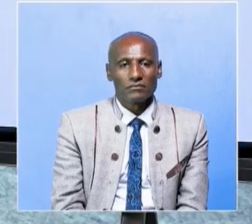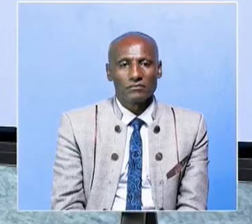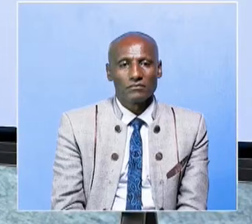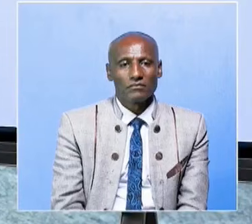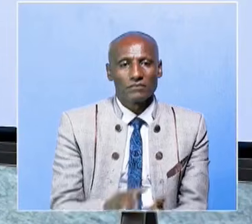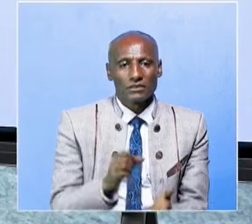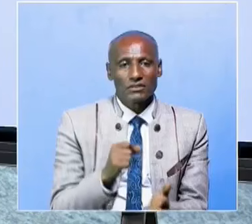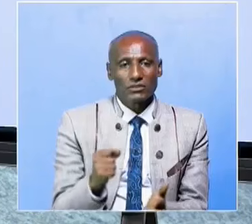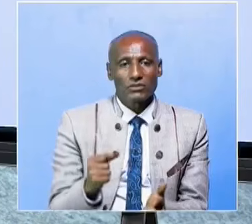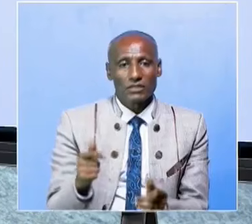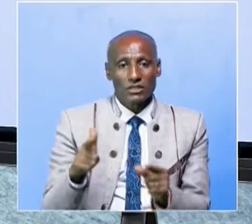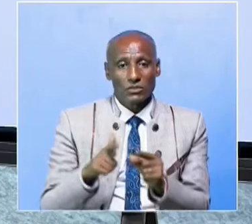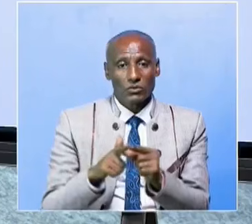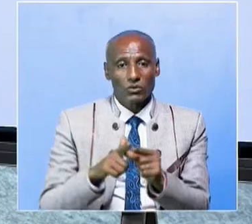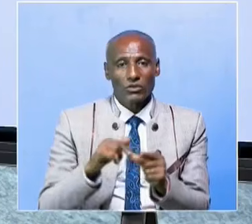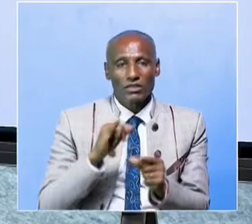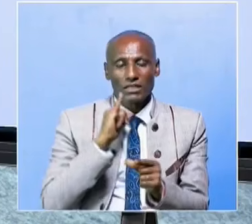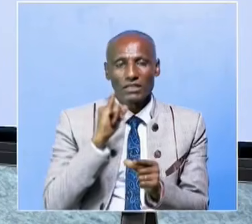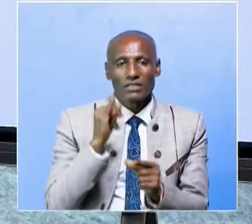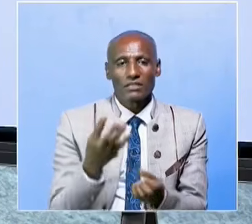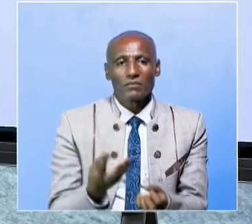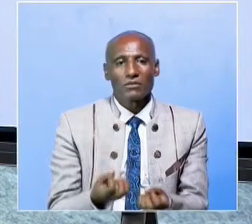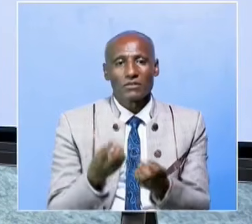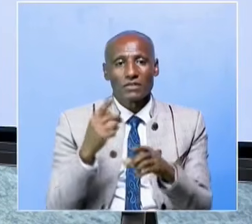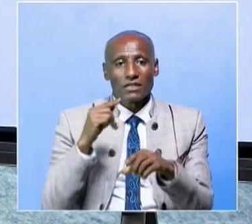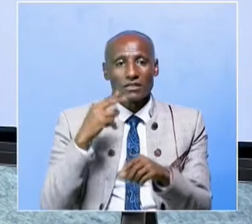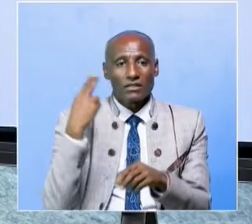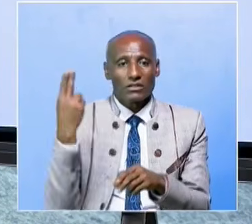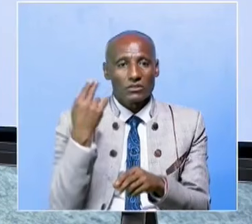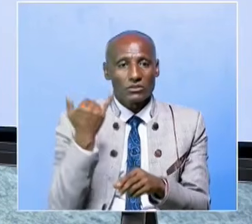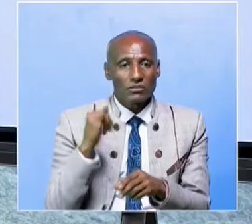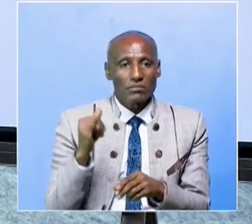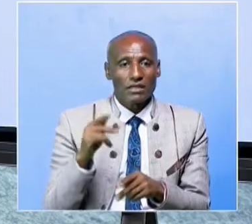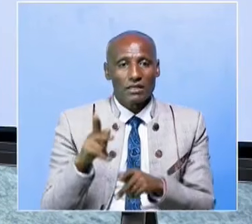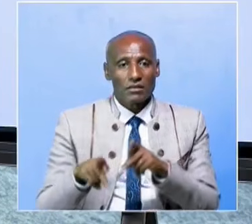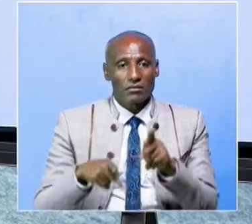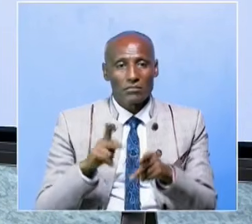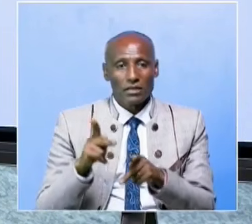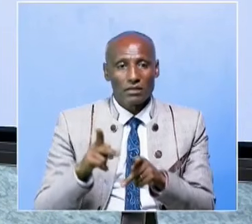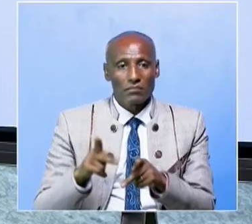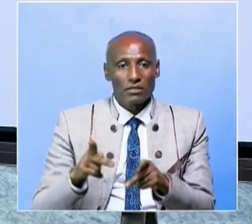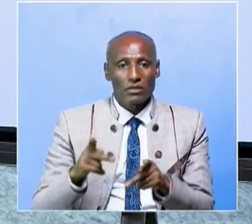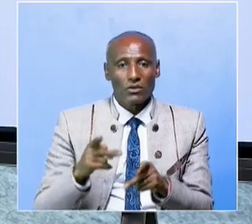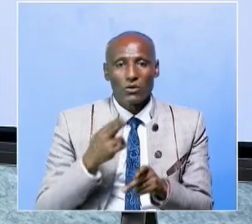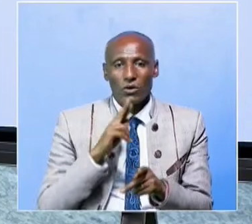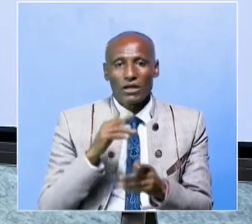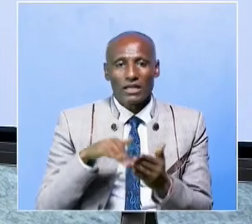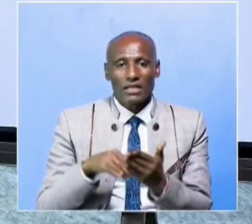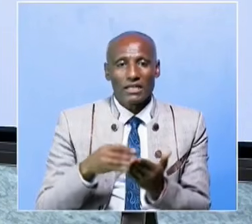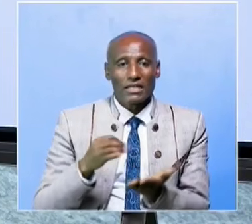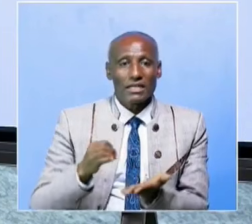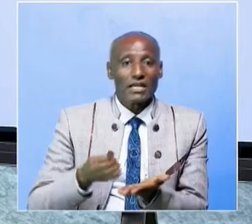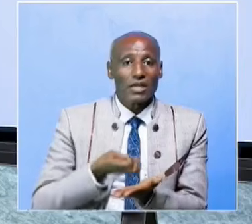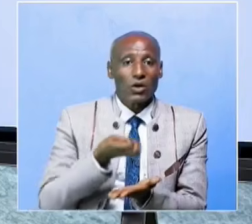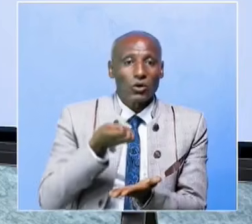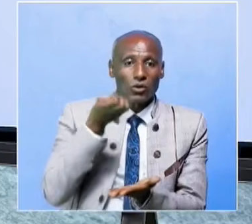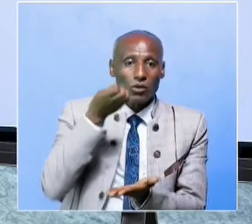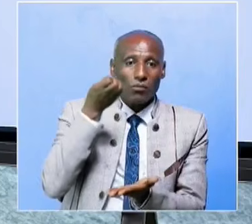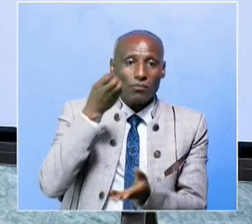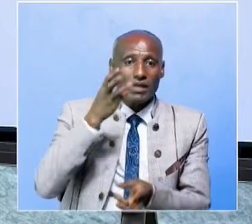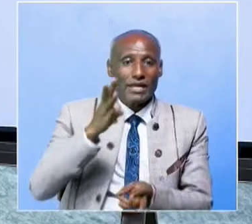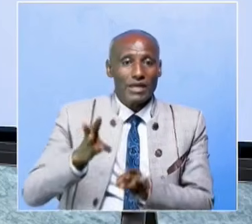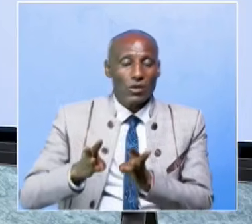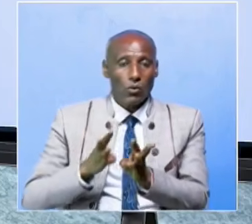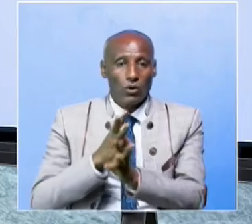So this word is usually used by people who are in the economy world or business world.